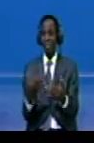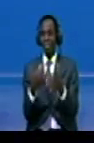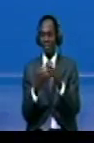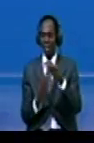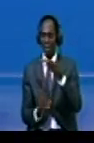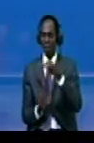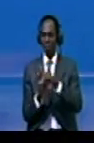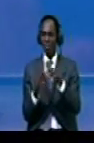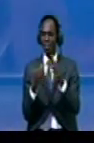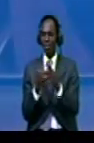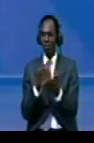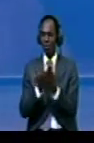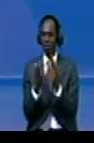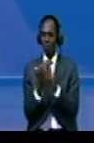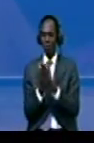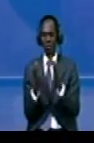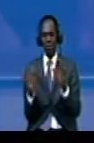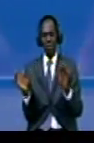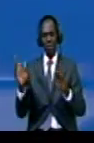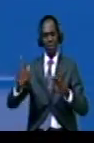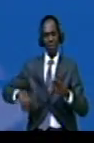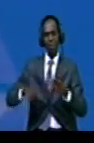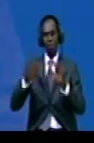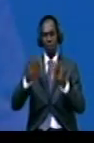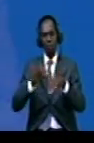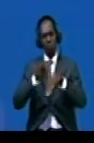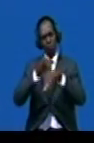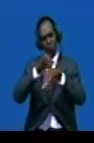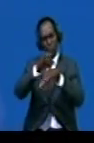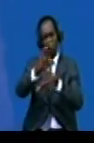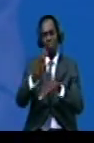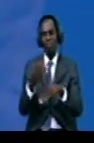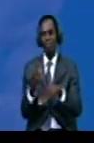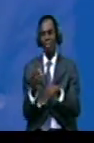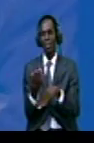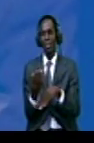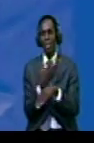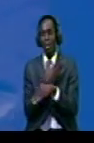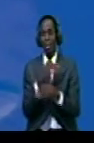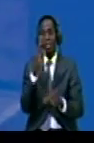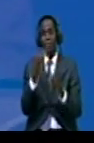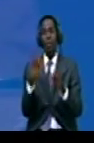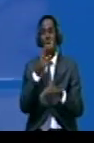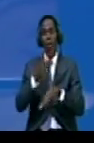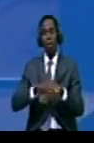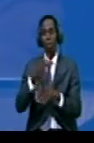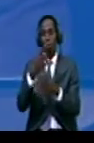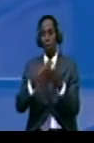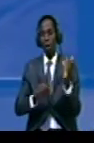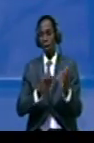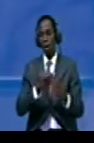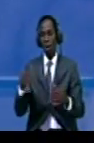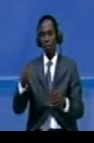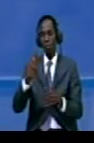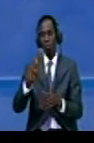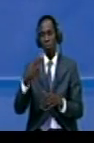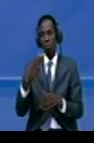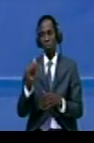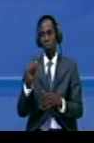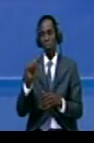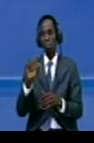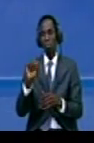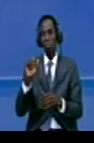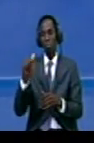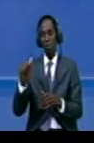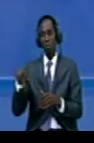it's getting late, you can send a text. And then if you're using WhatsApp, you can talk, you can